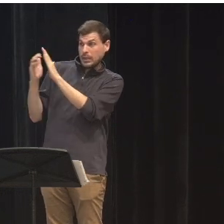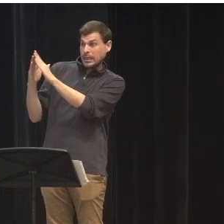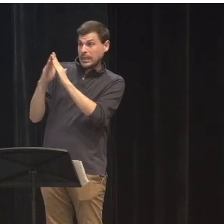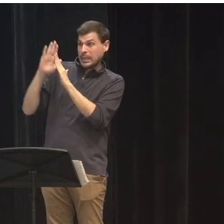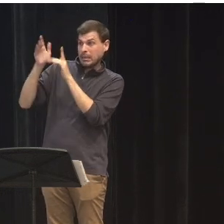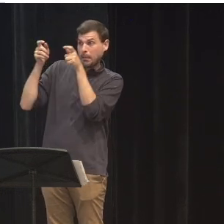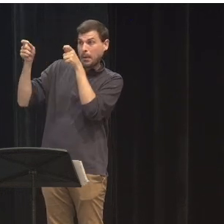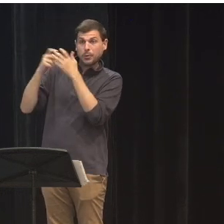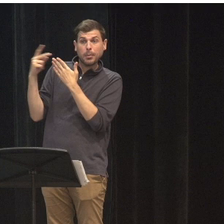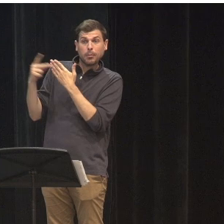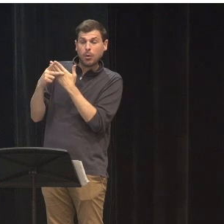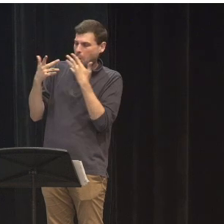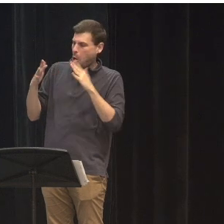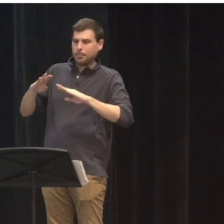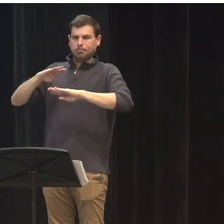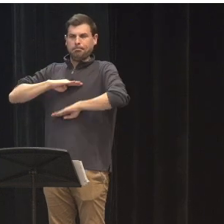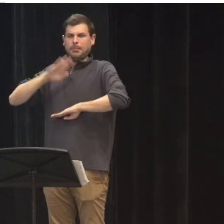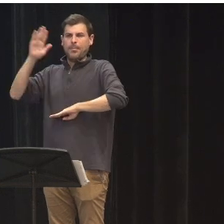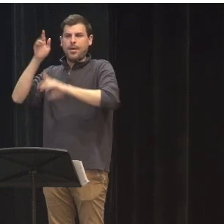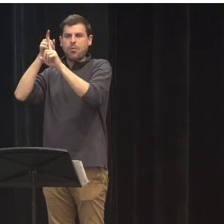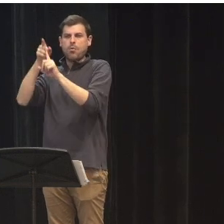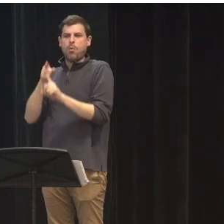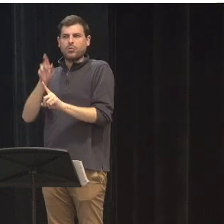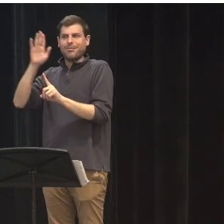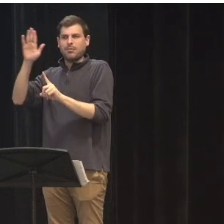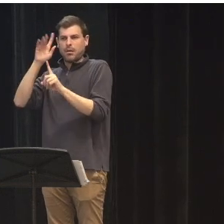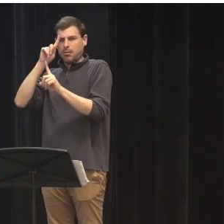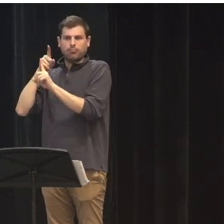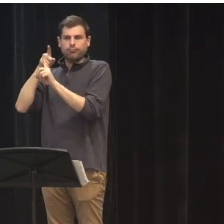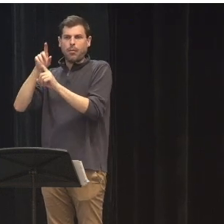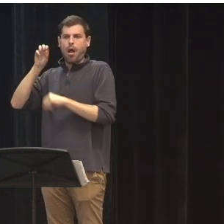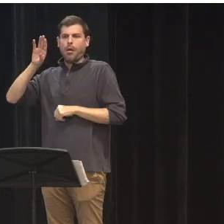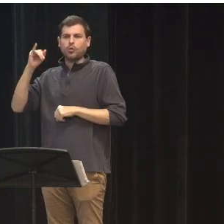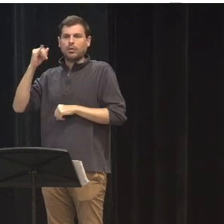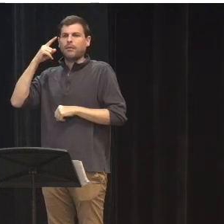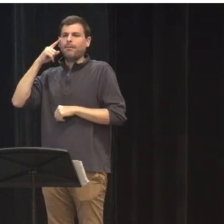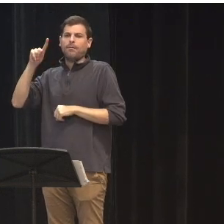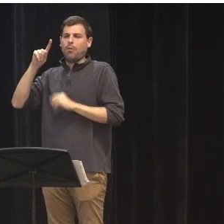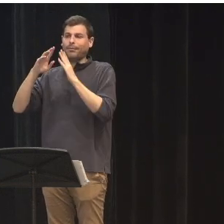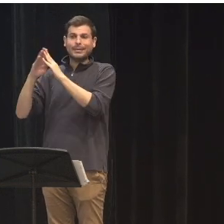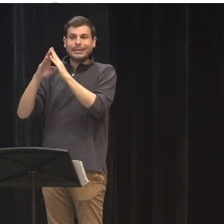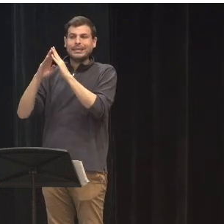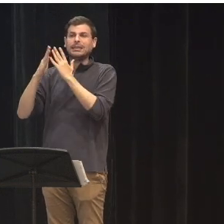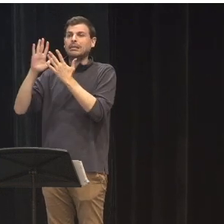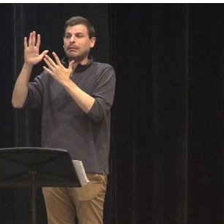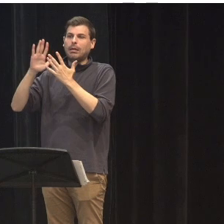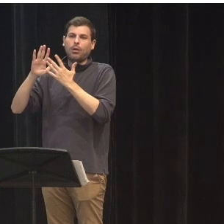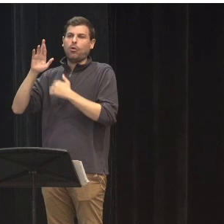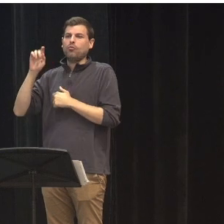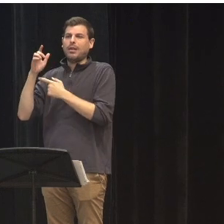program. And it meets the goals and objectives of the city's WRP or waterfront revitalization